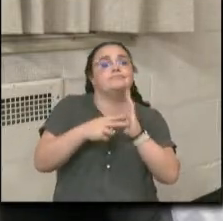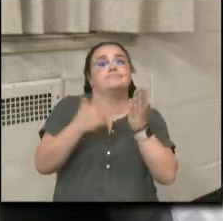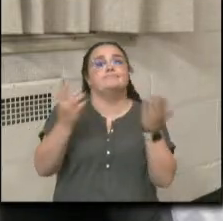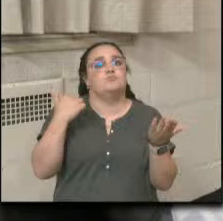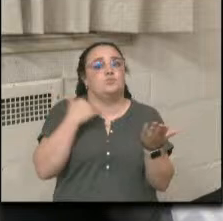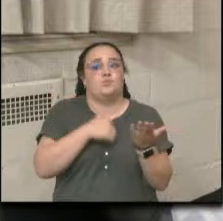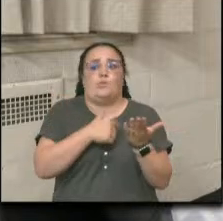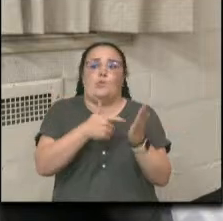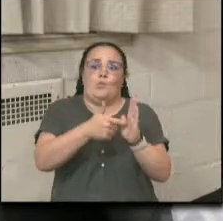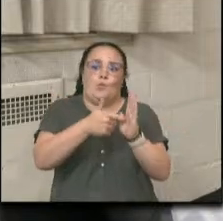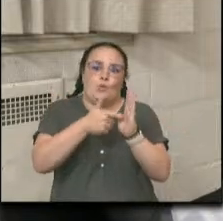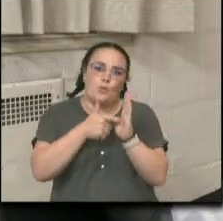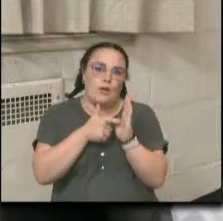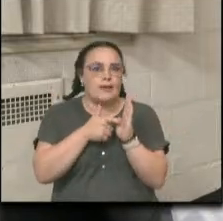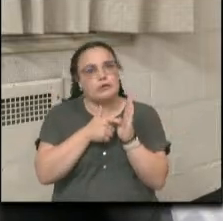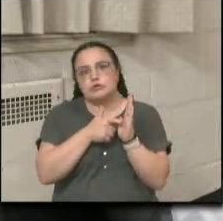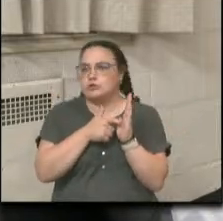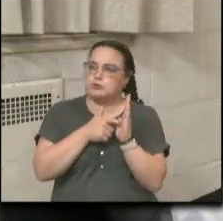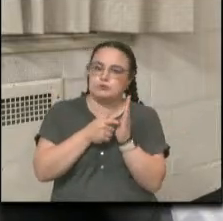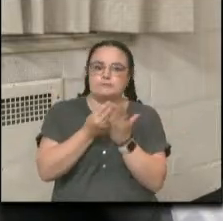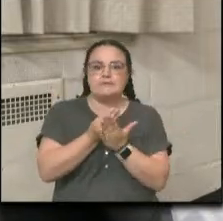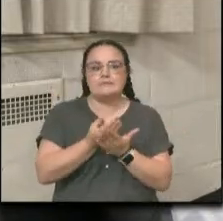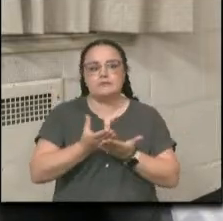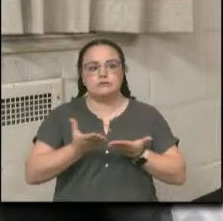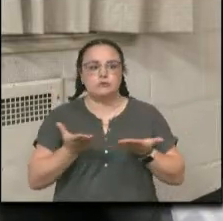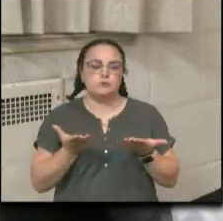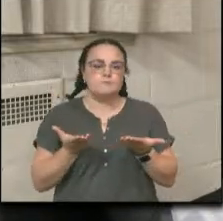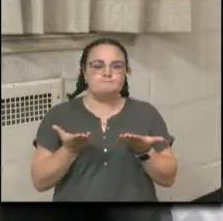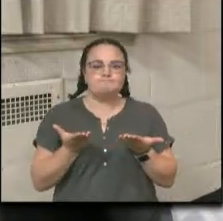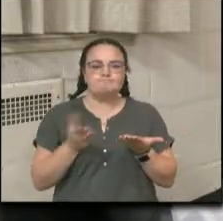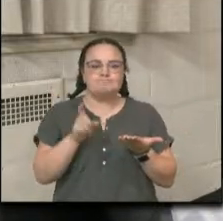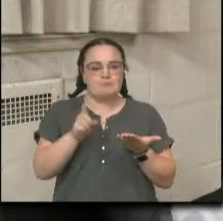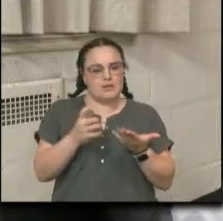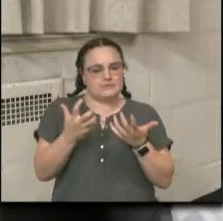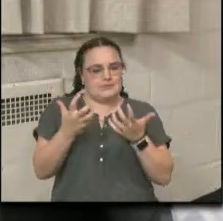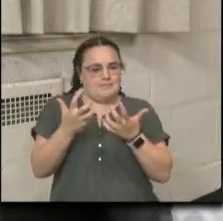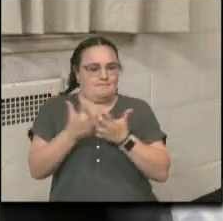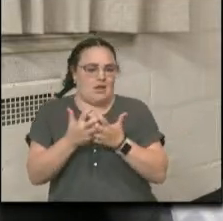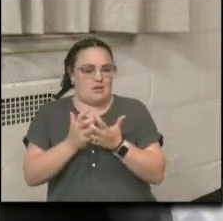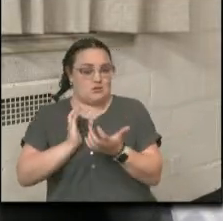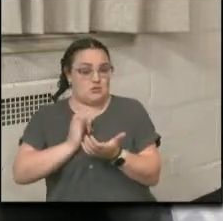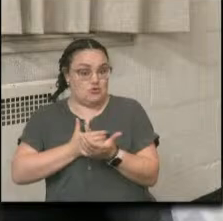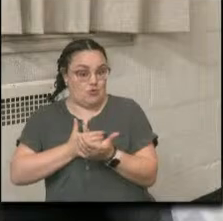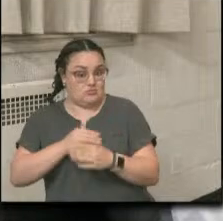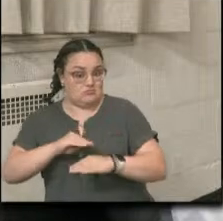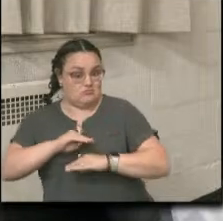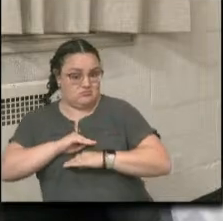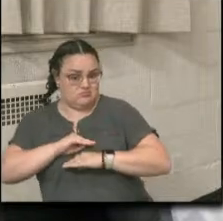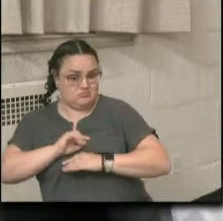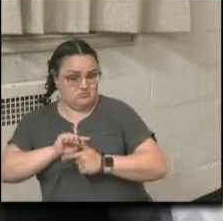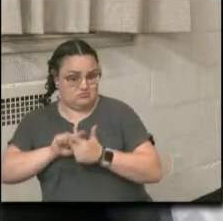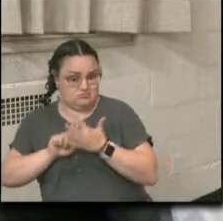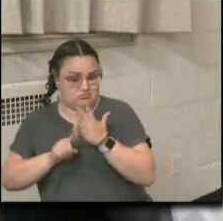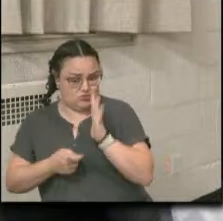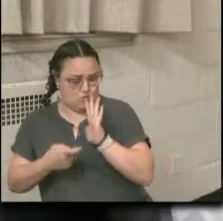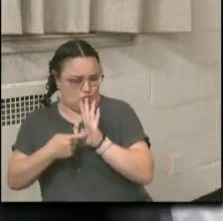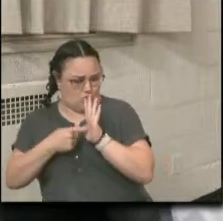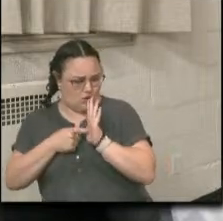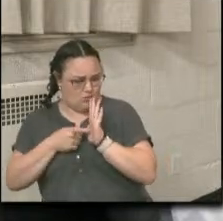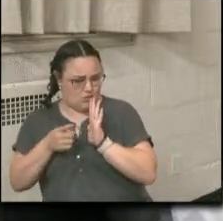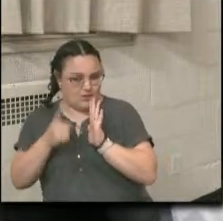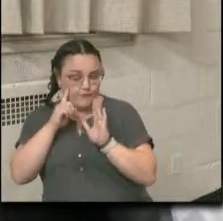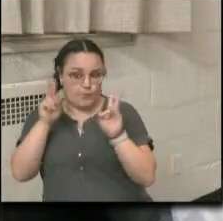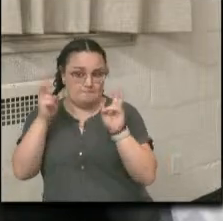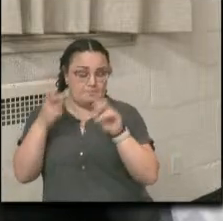that the materials meet some of the satisfactory markers of high